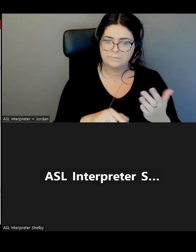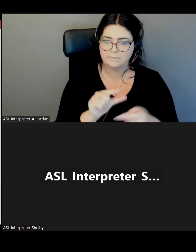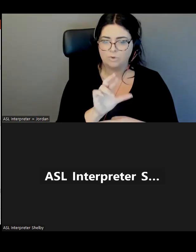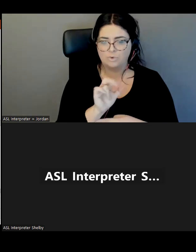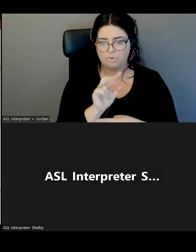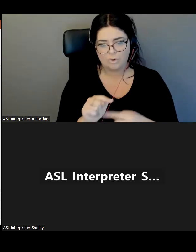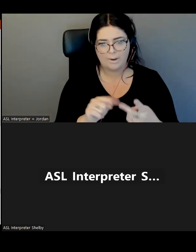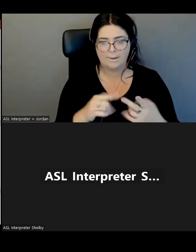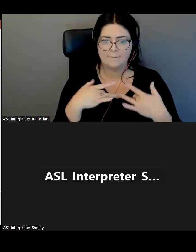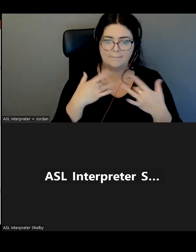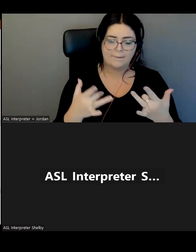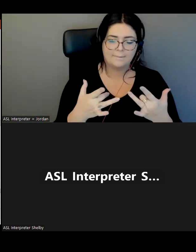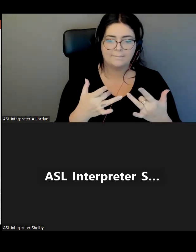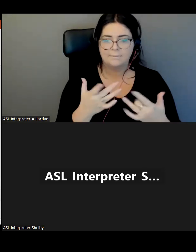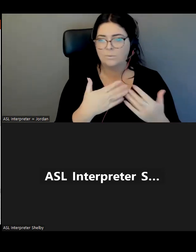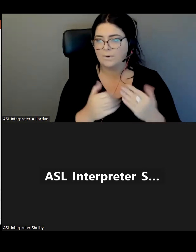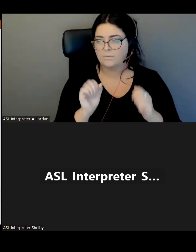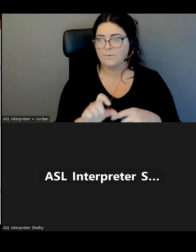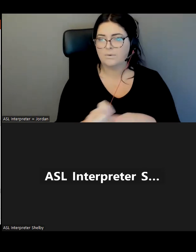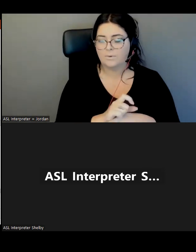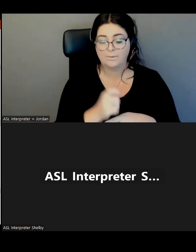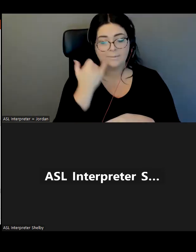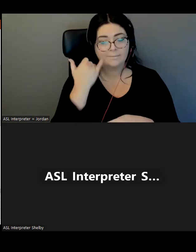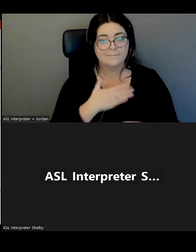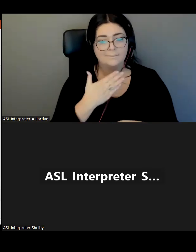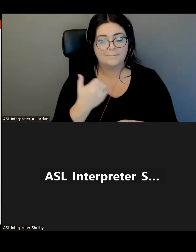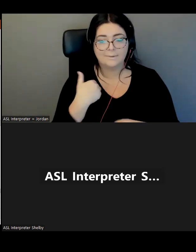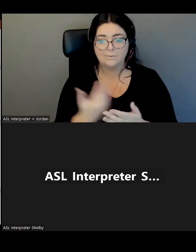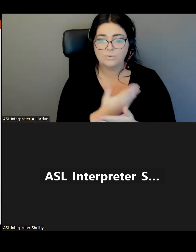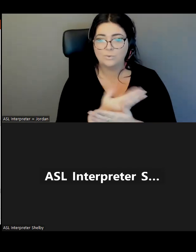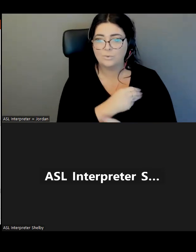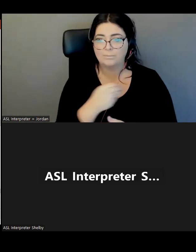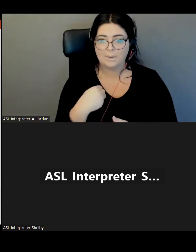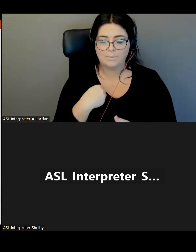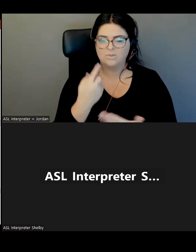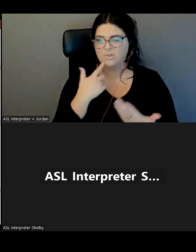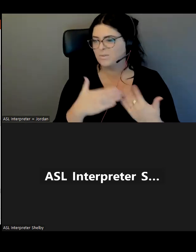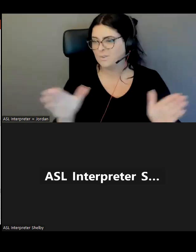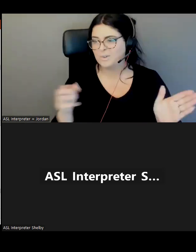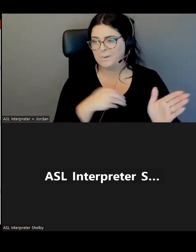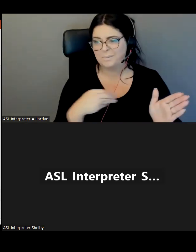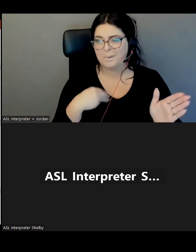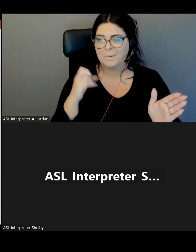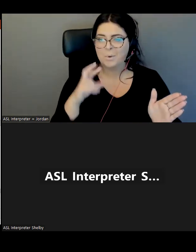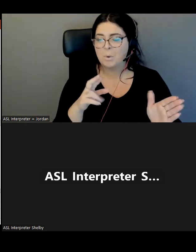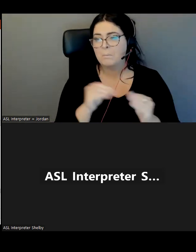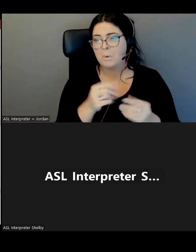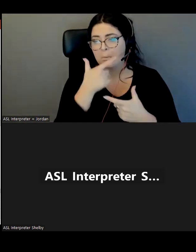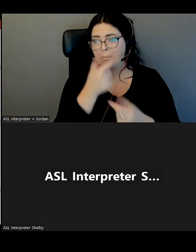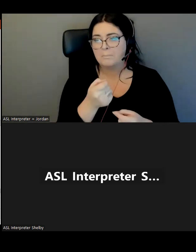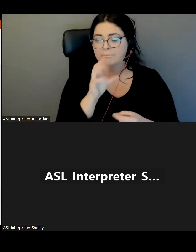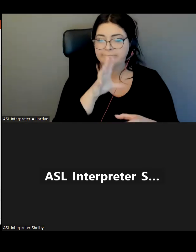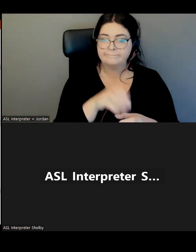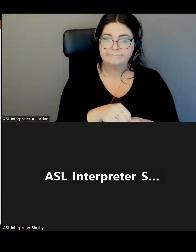have new members, whether that is as part of our general membership, or if you're interested in being a part